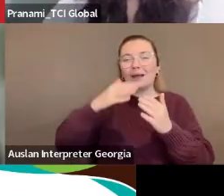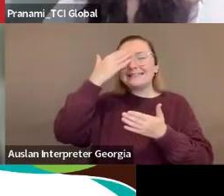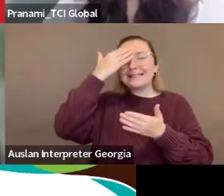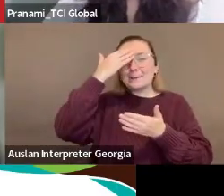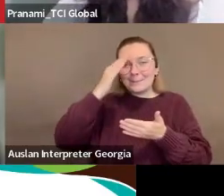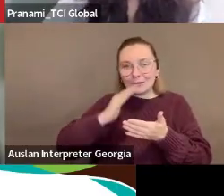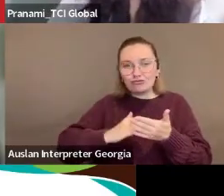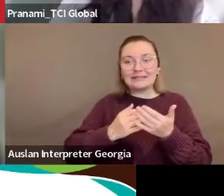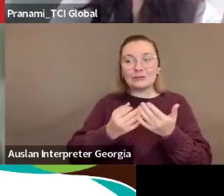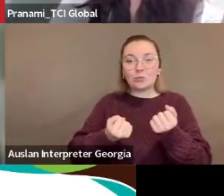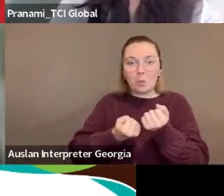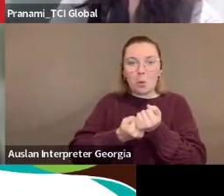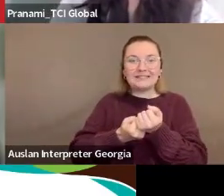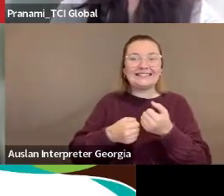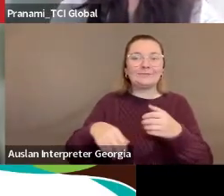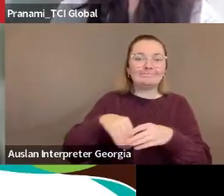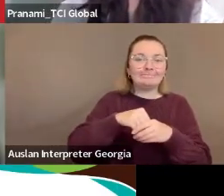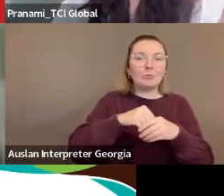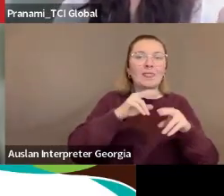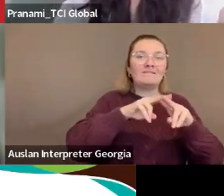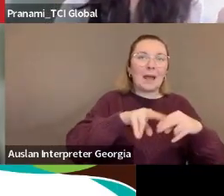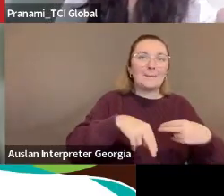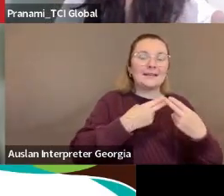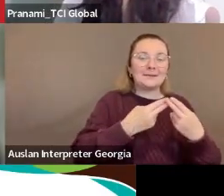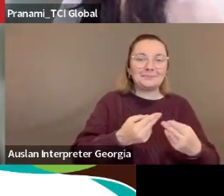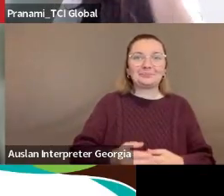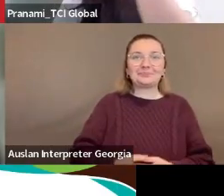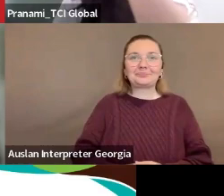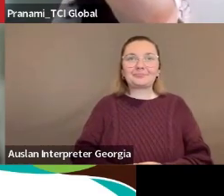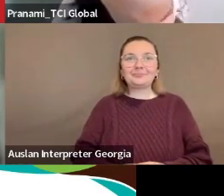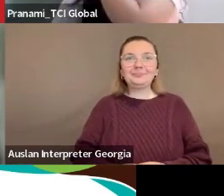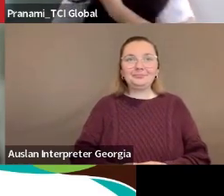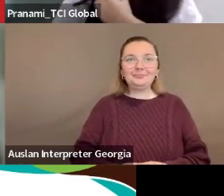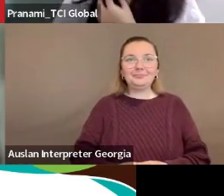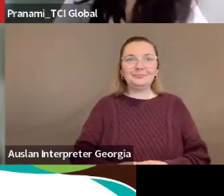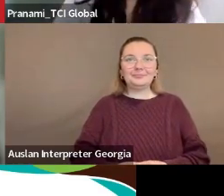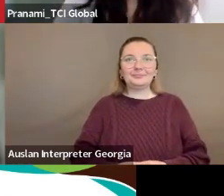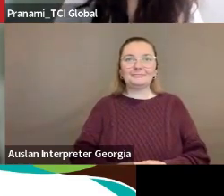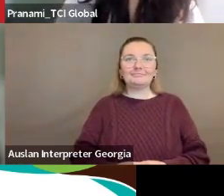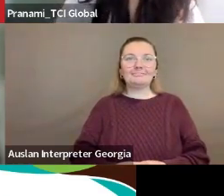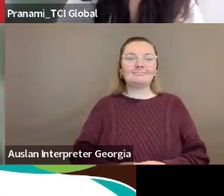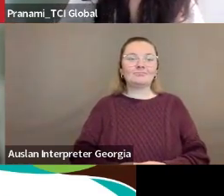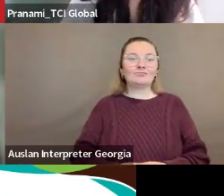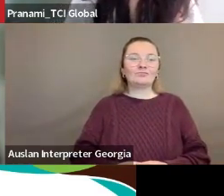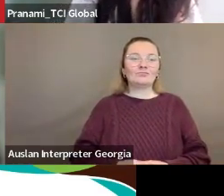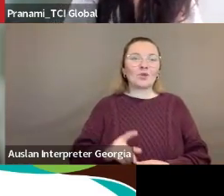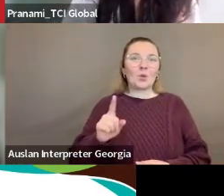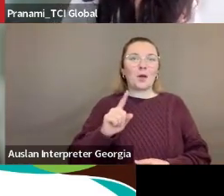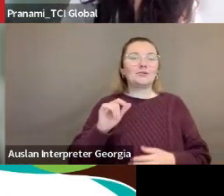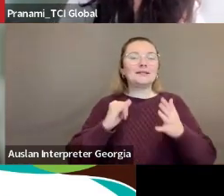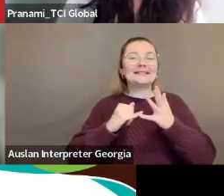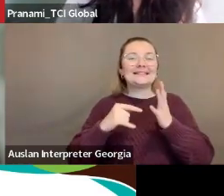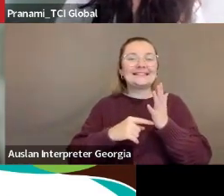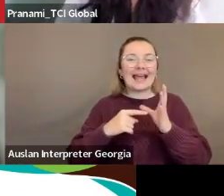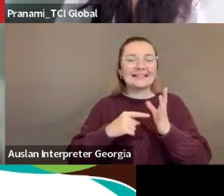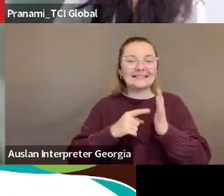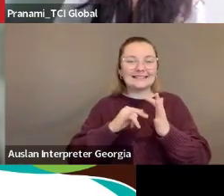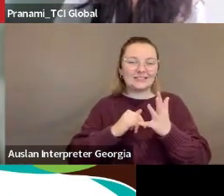their families. We also need to talk about what states need to do.